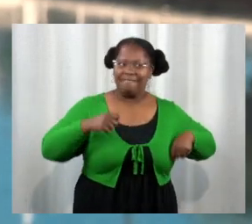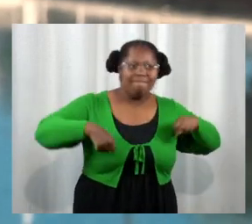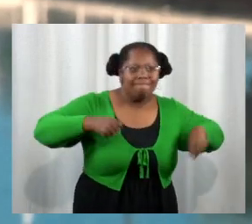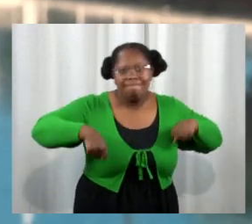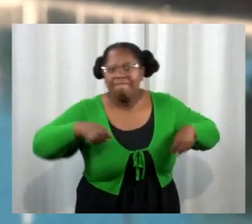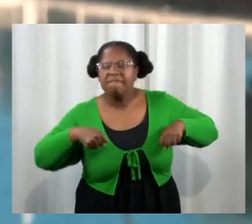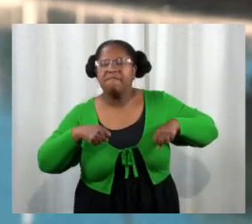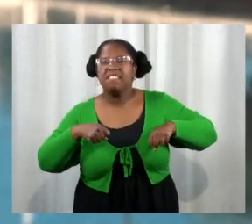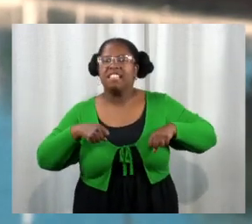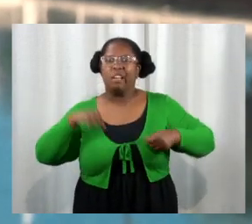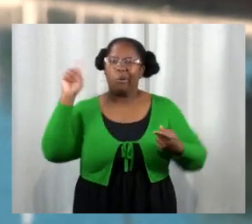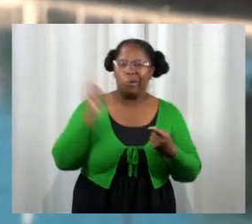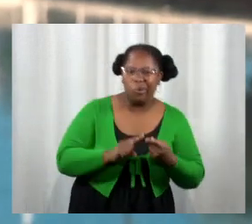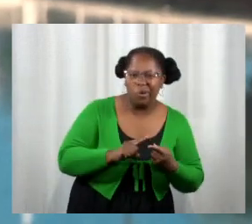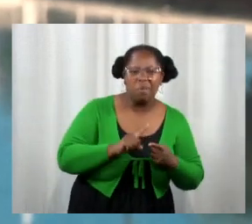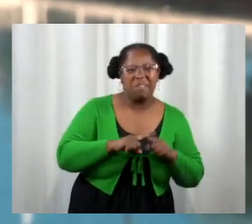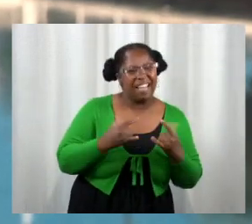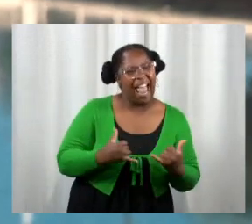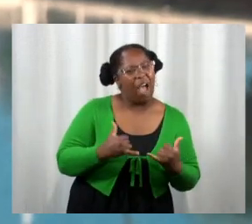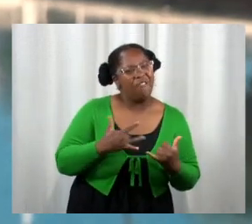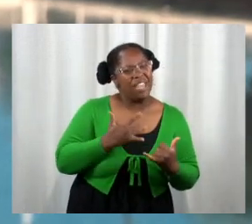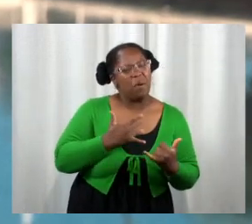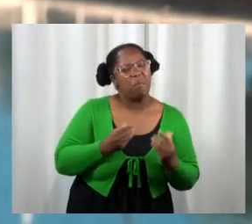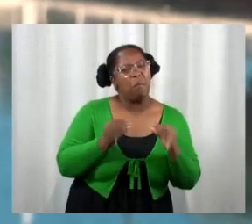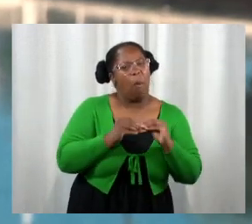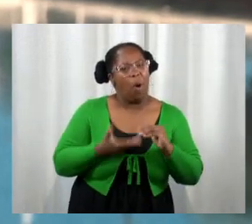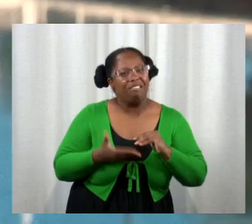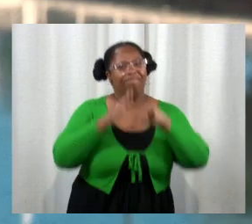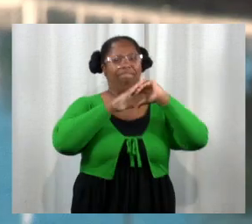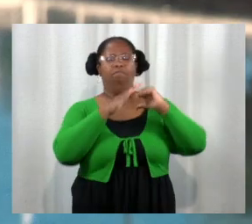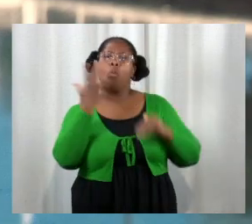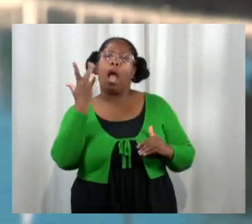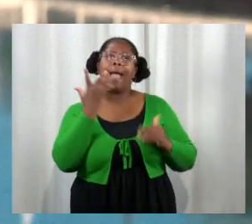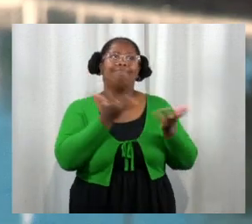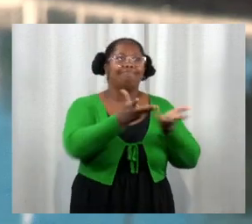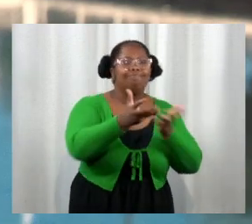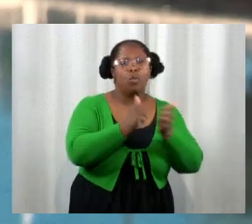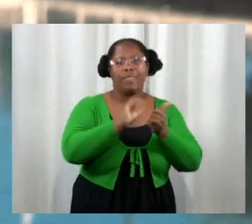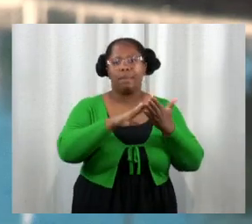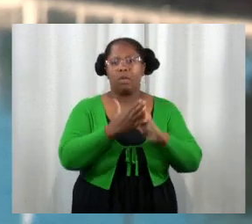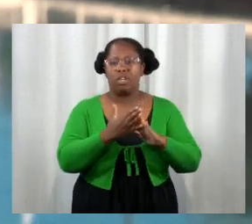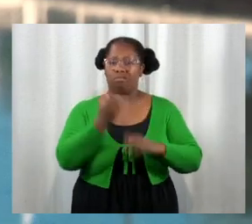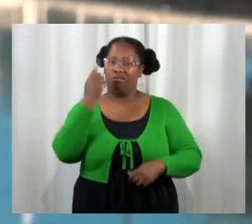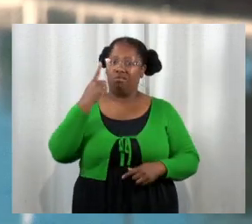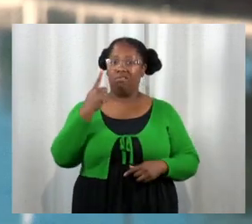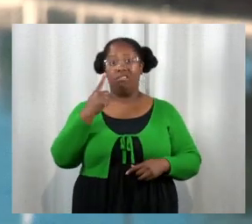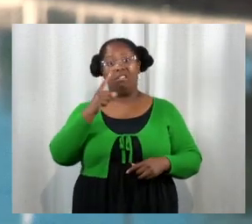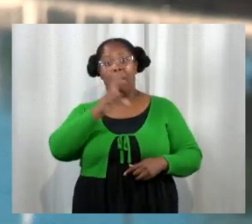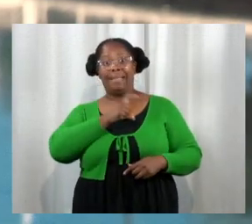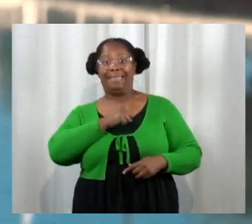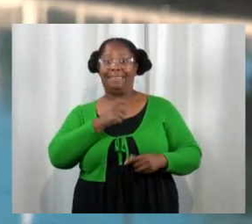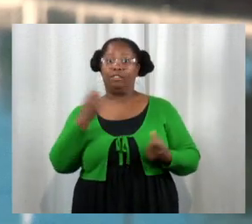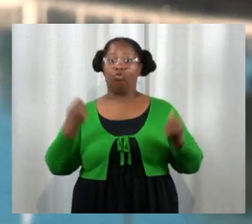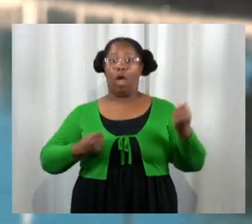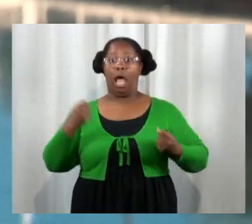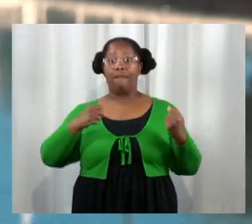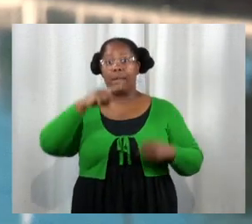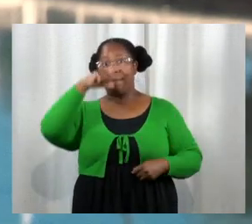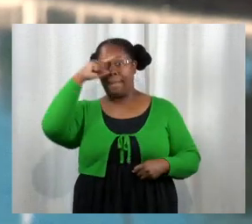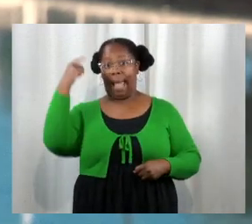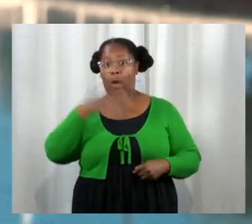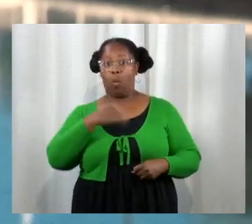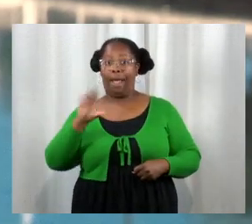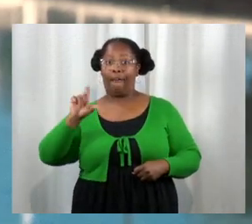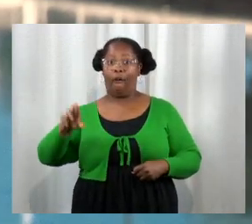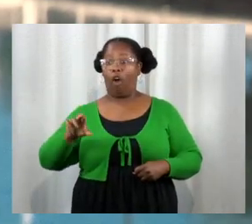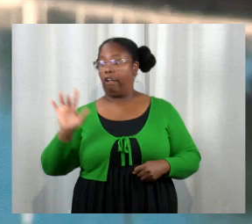we brought it back was to get back with the community. That's right. It's really hard to engage a police officer who's driving in a black and white vehicle. We've got all the